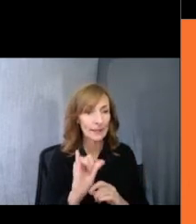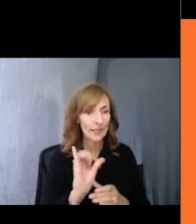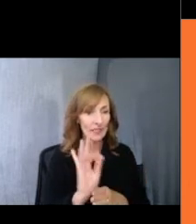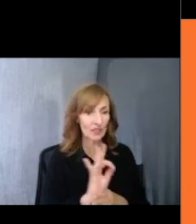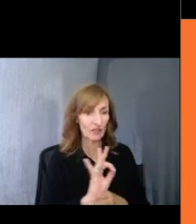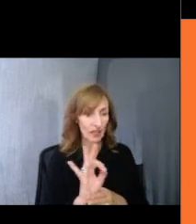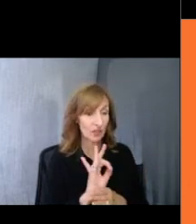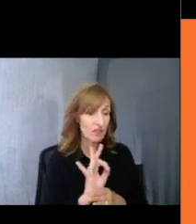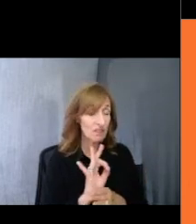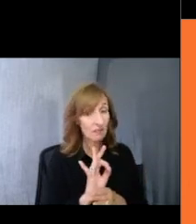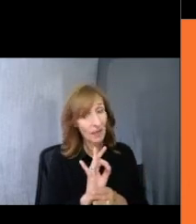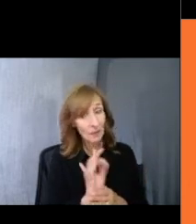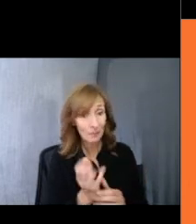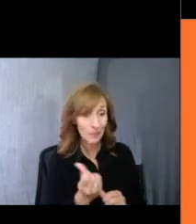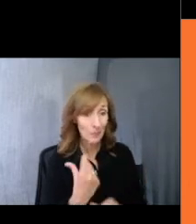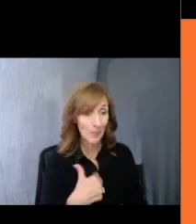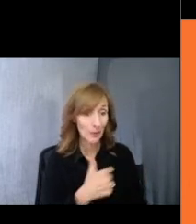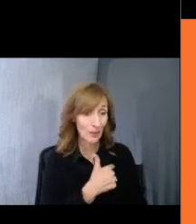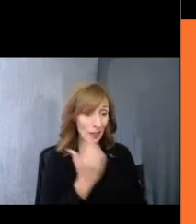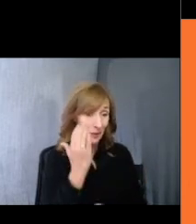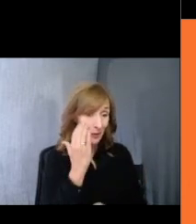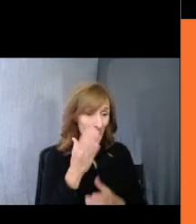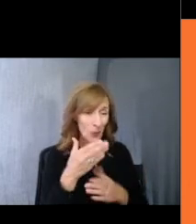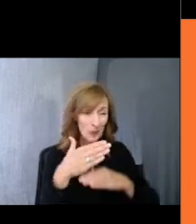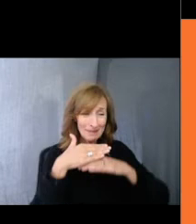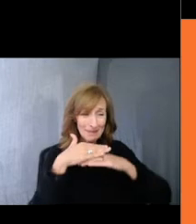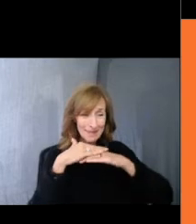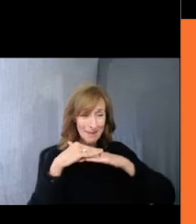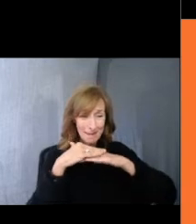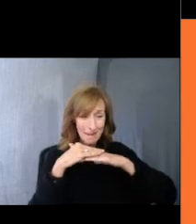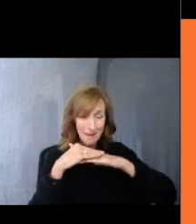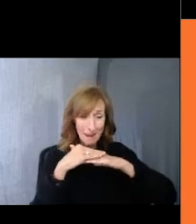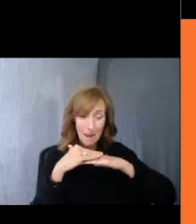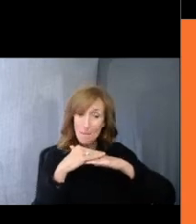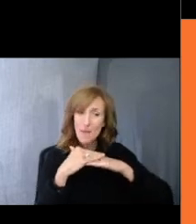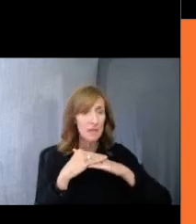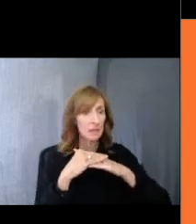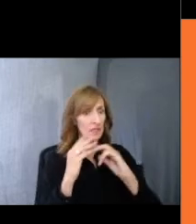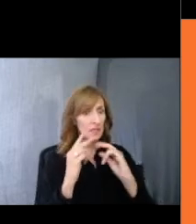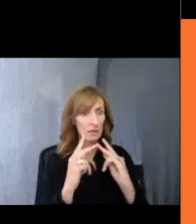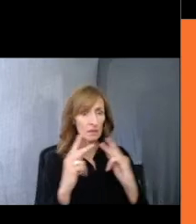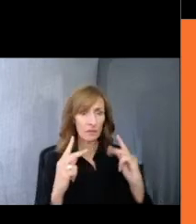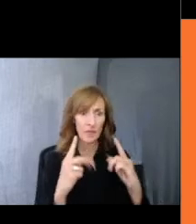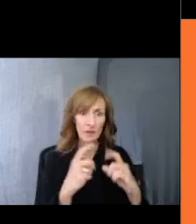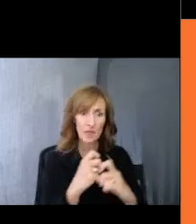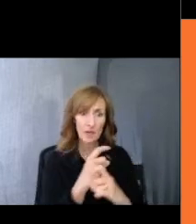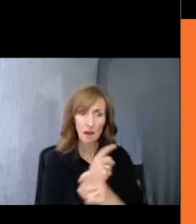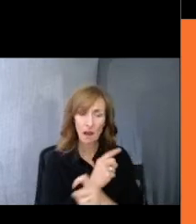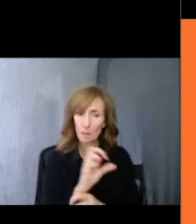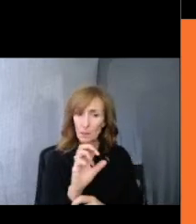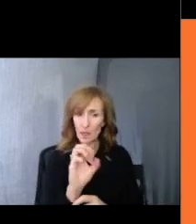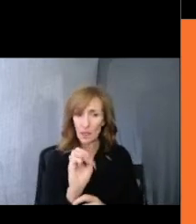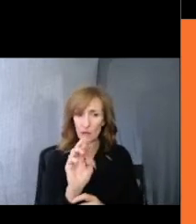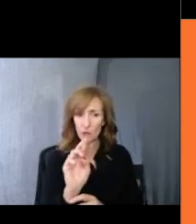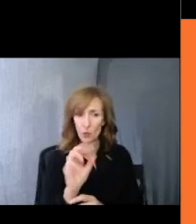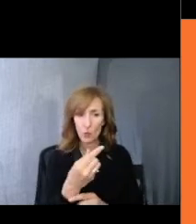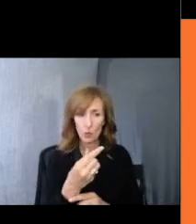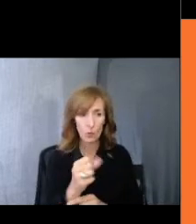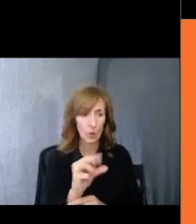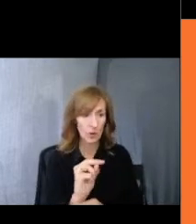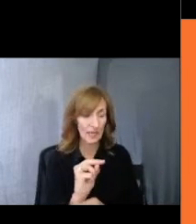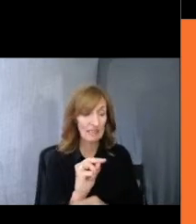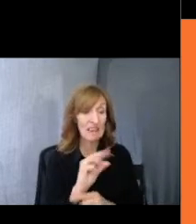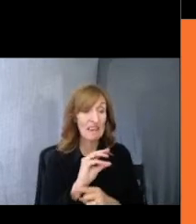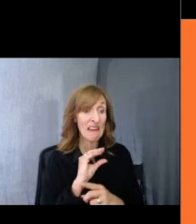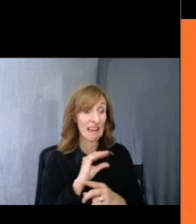that kidneys do, but may not realize that they're pretty complex organs and they're involved in processes we might